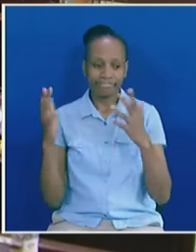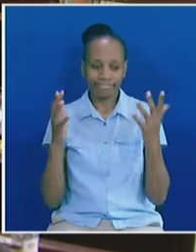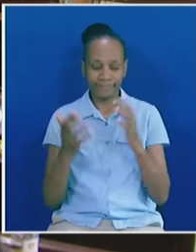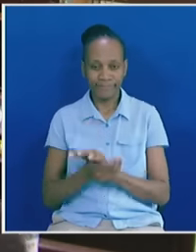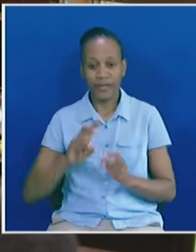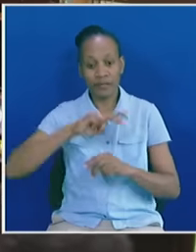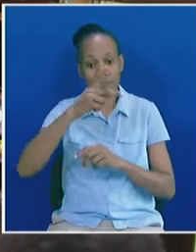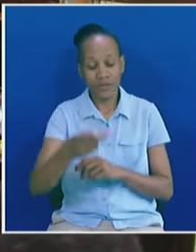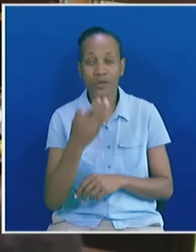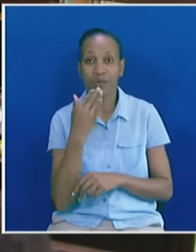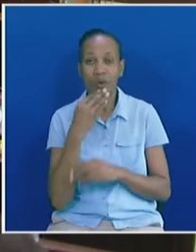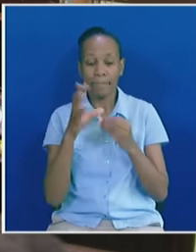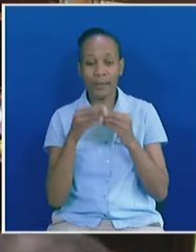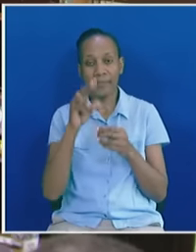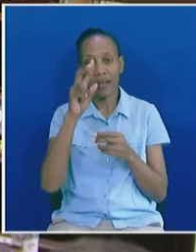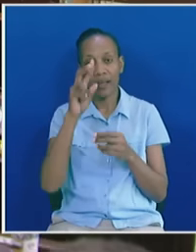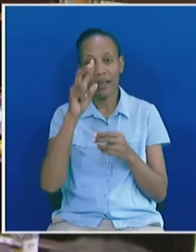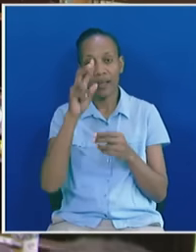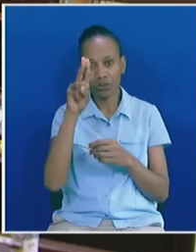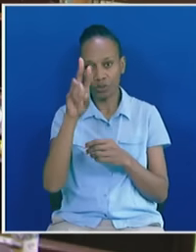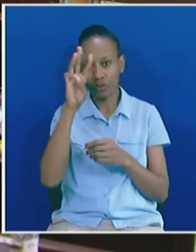The next speaker is the Honorable Gumede.